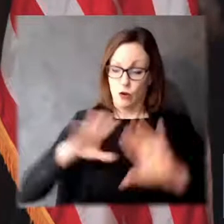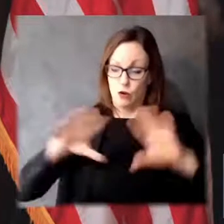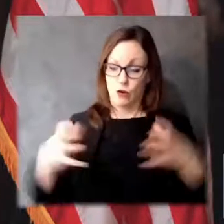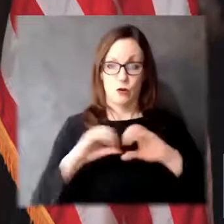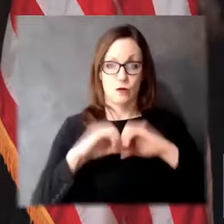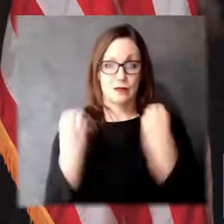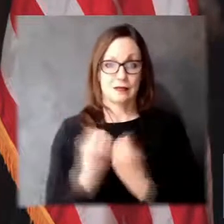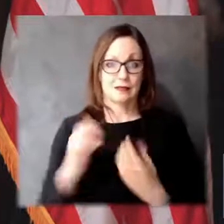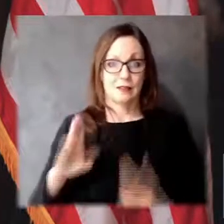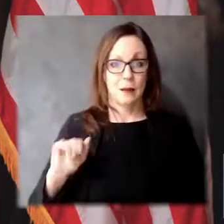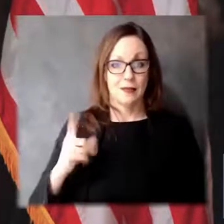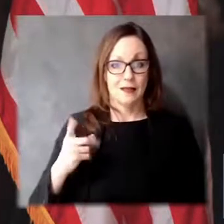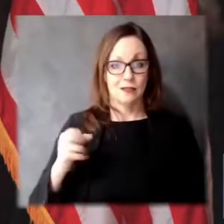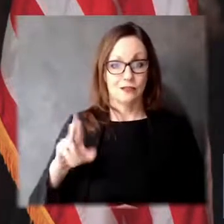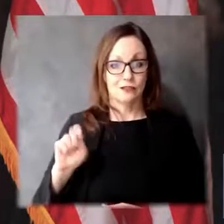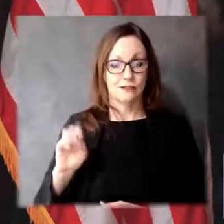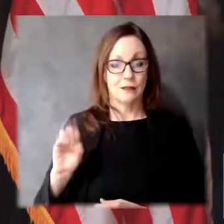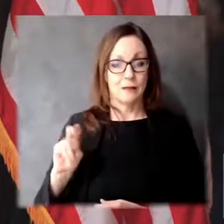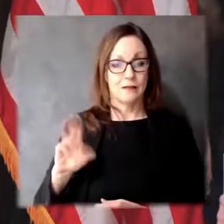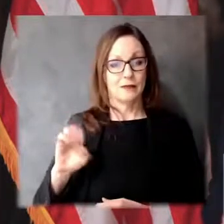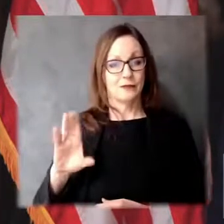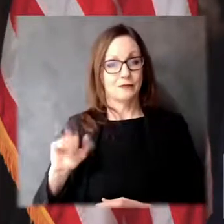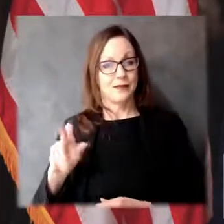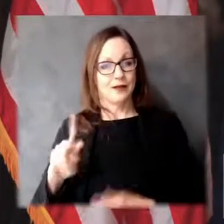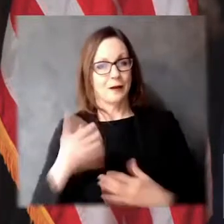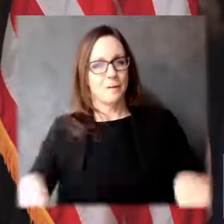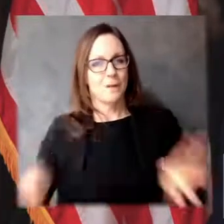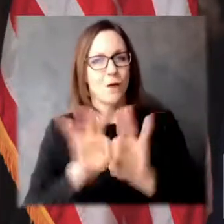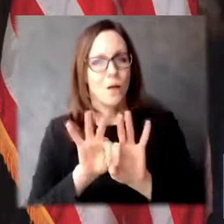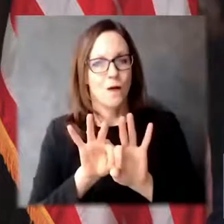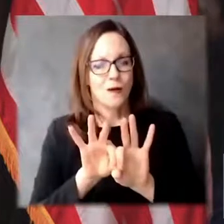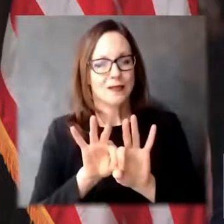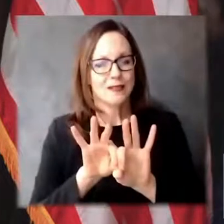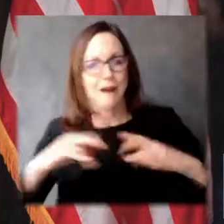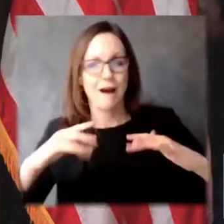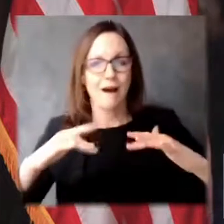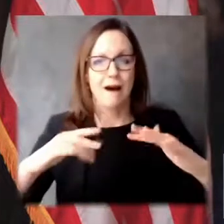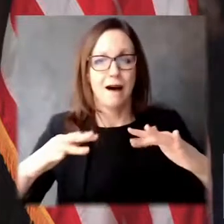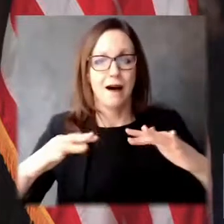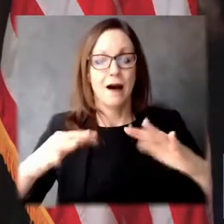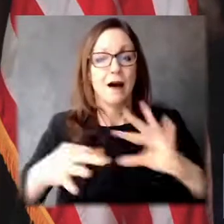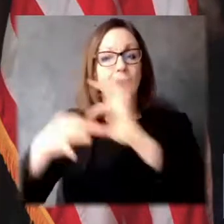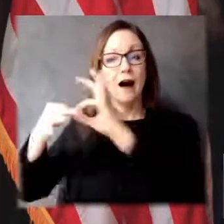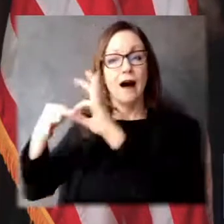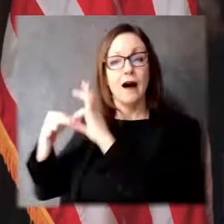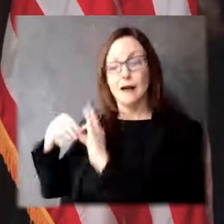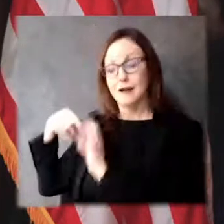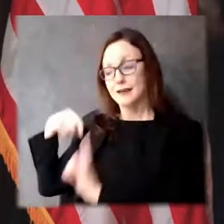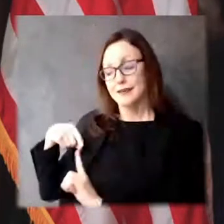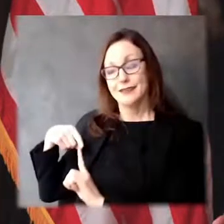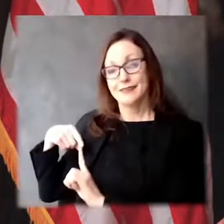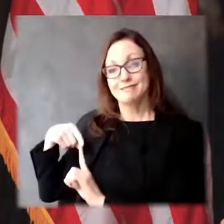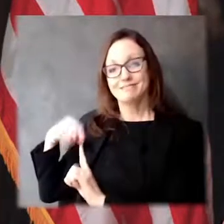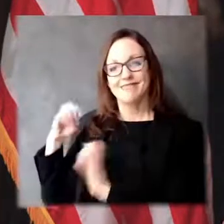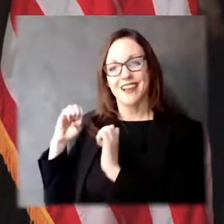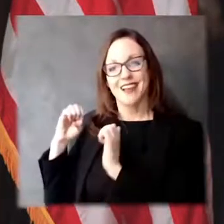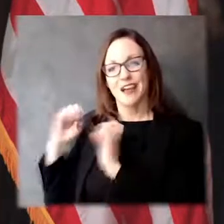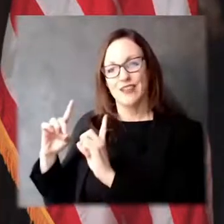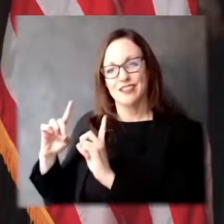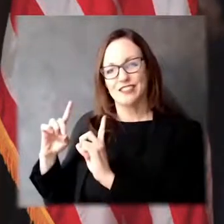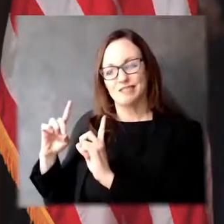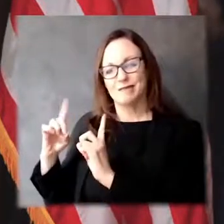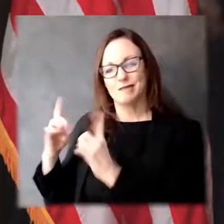everybody. But that's just part of our Badger Bounce Back agenda, because it begins, as it always does for